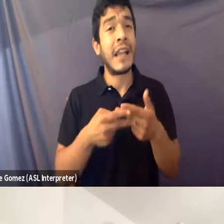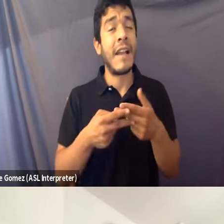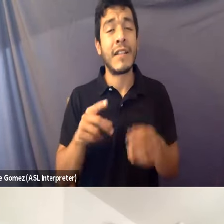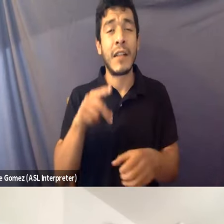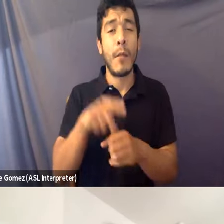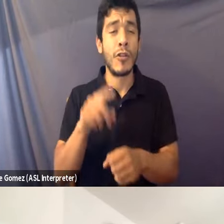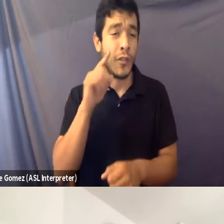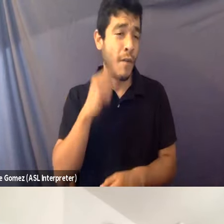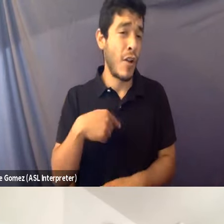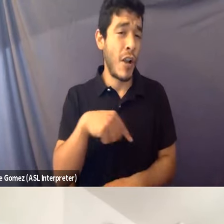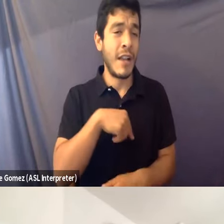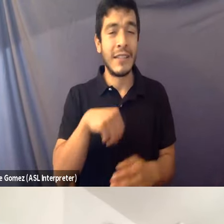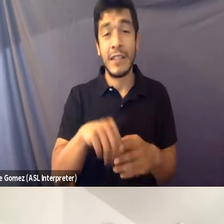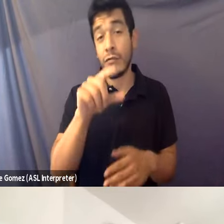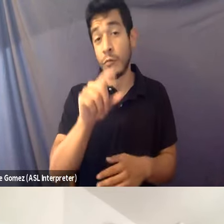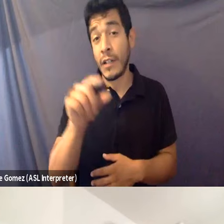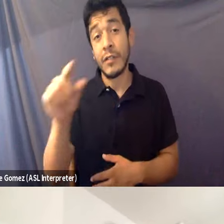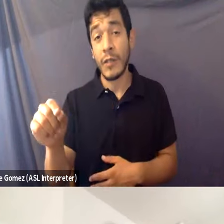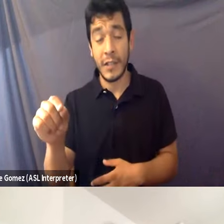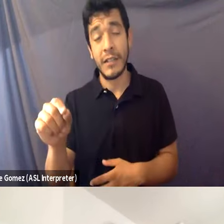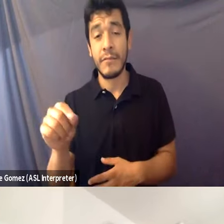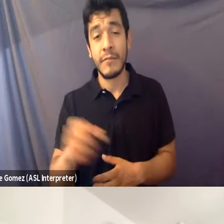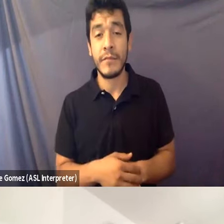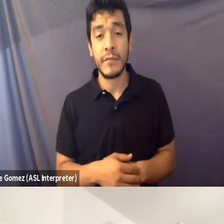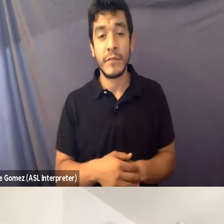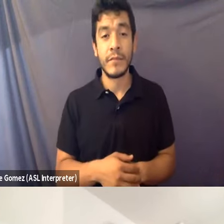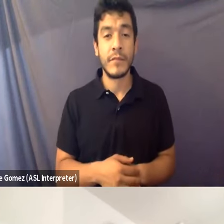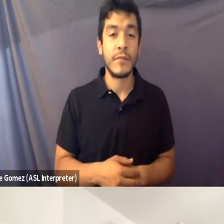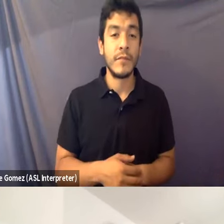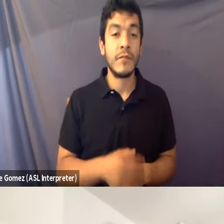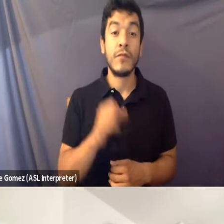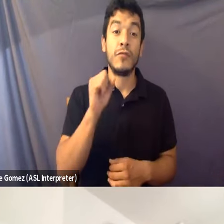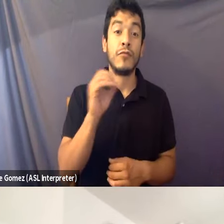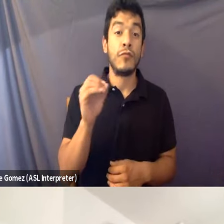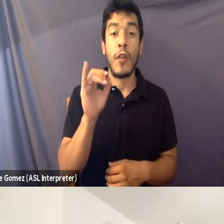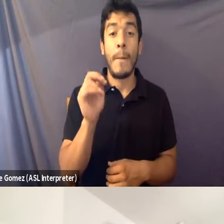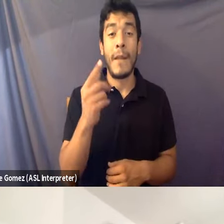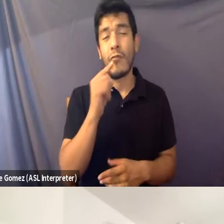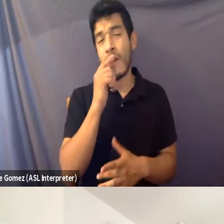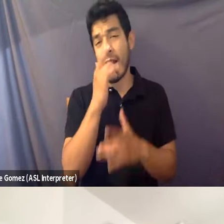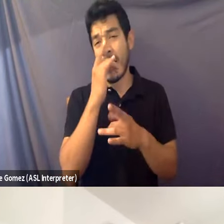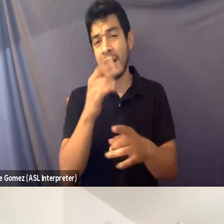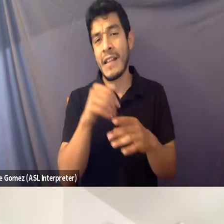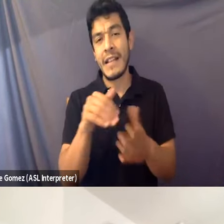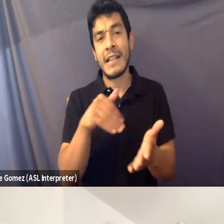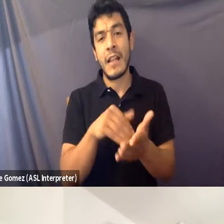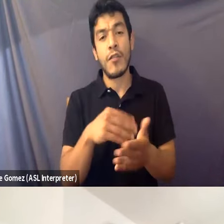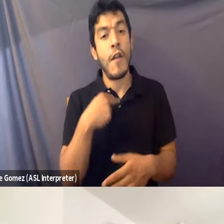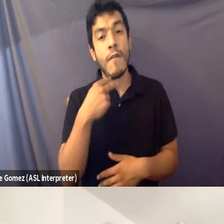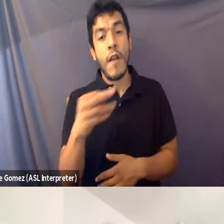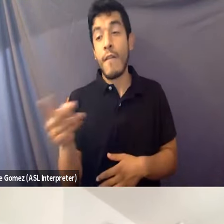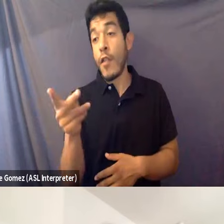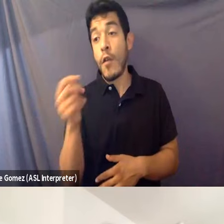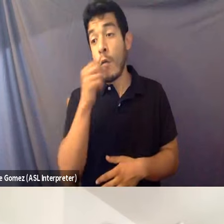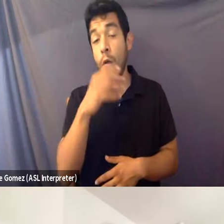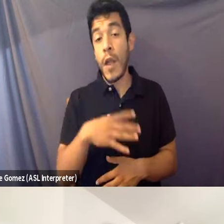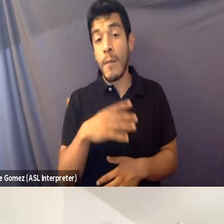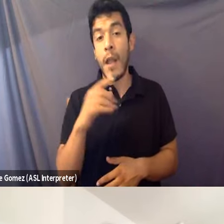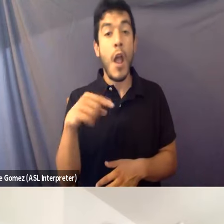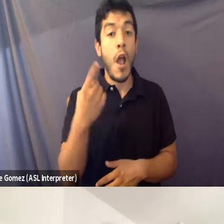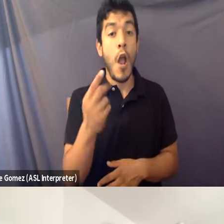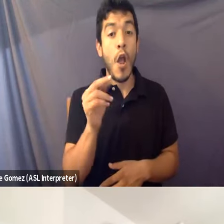Lord 2020. So being really interested in centering the voices of these women always, Grace and I